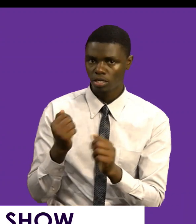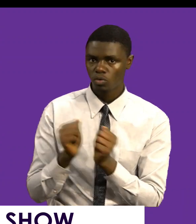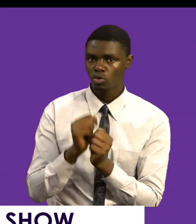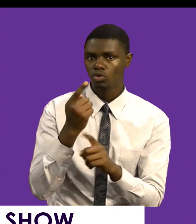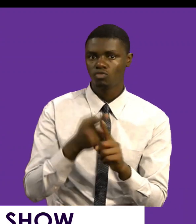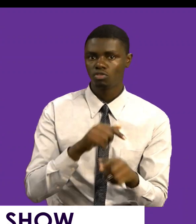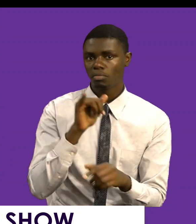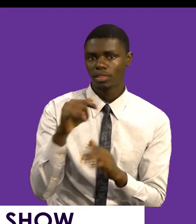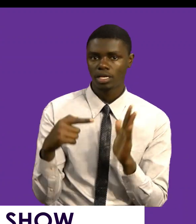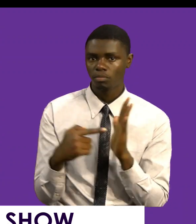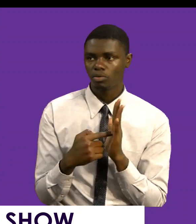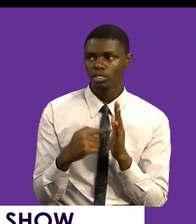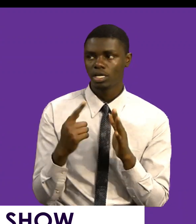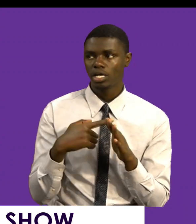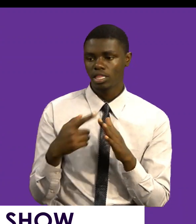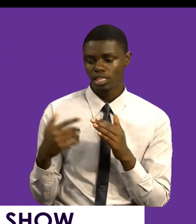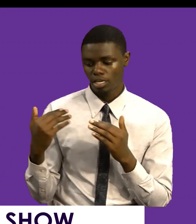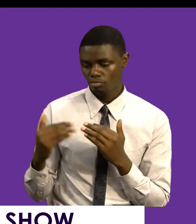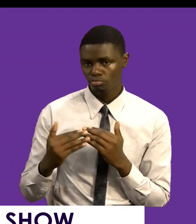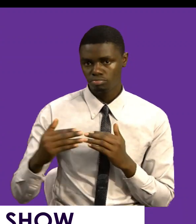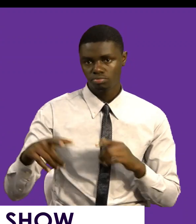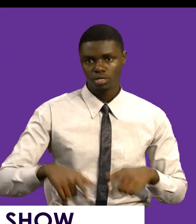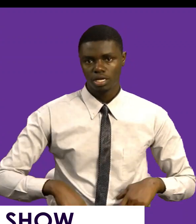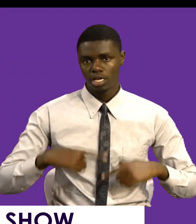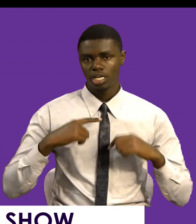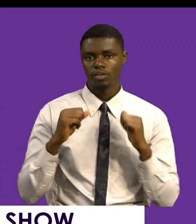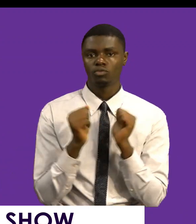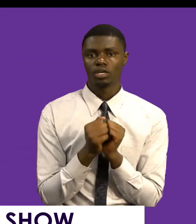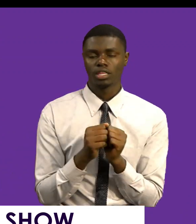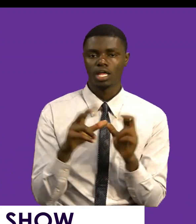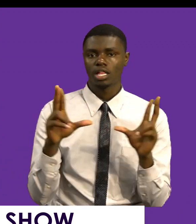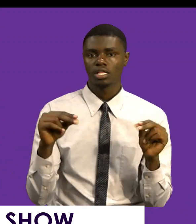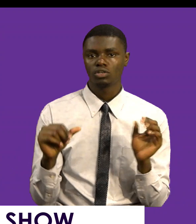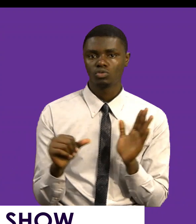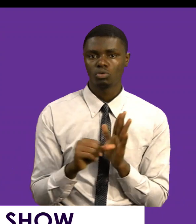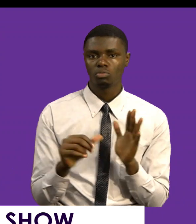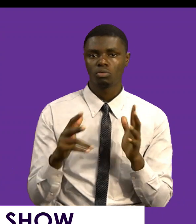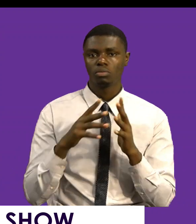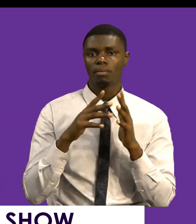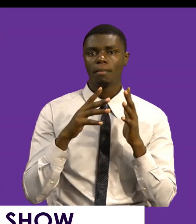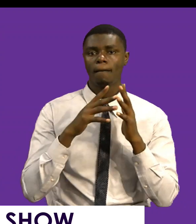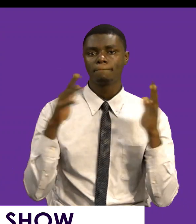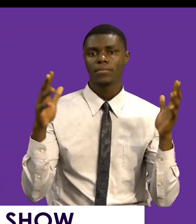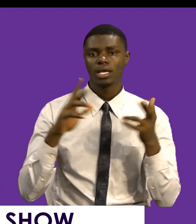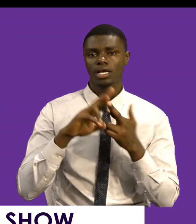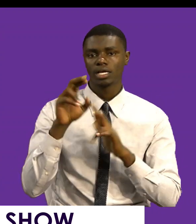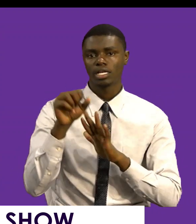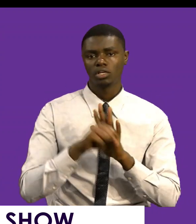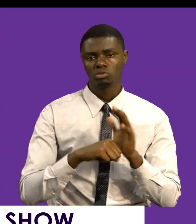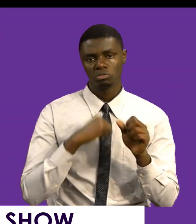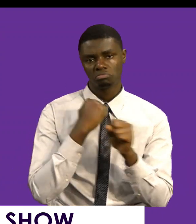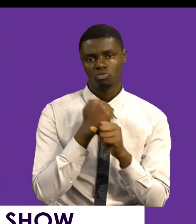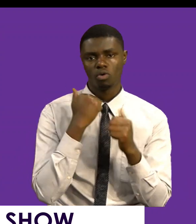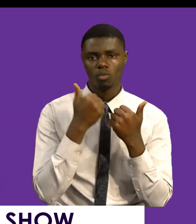angle until we live with each other. There is no problem that is too big. Relationships